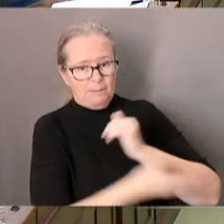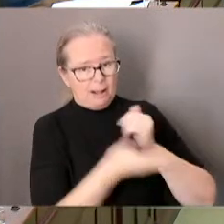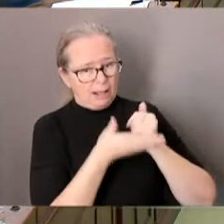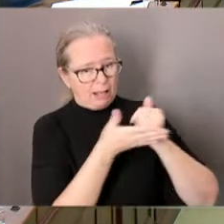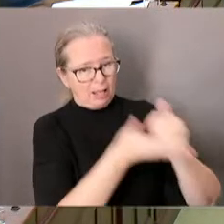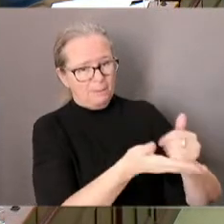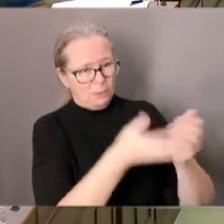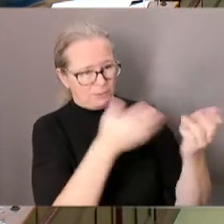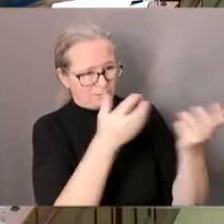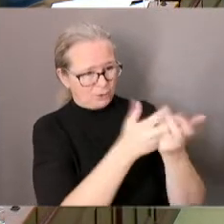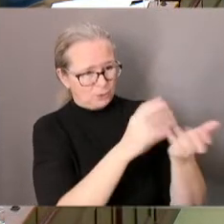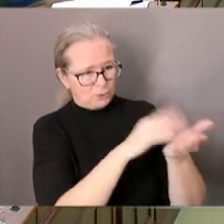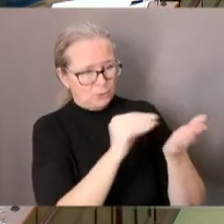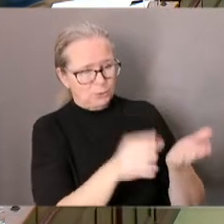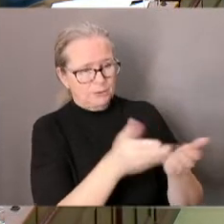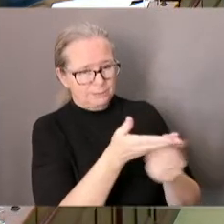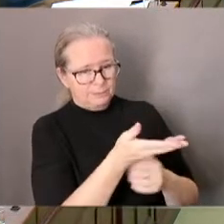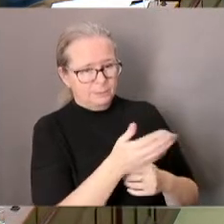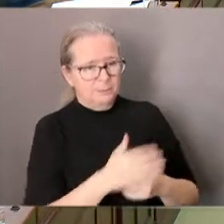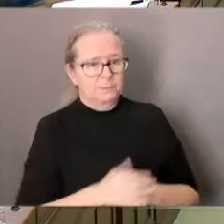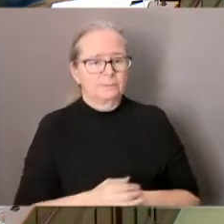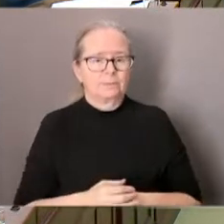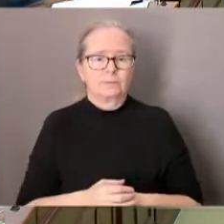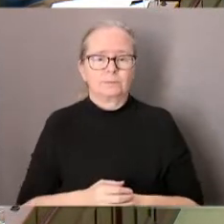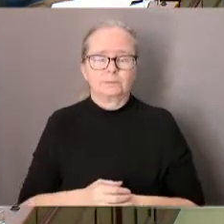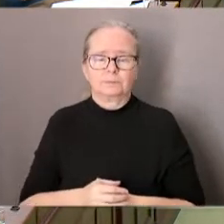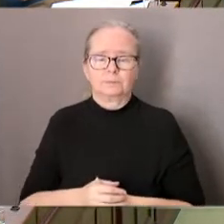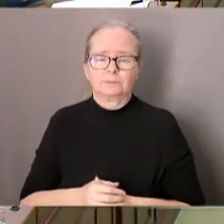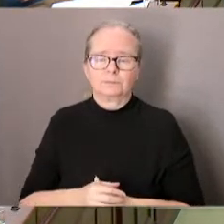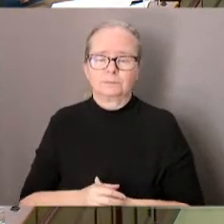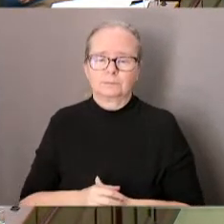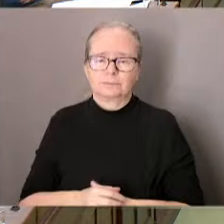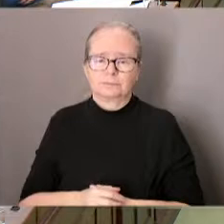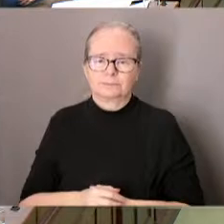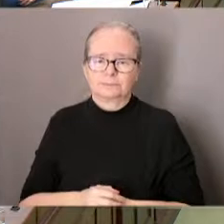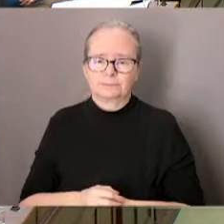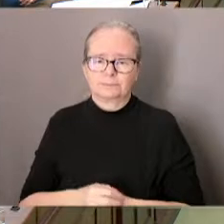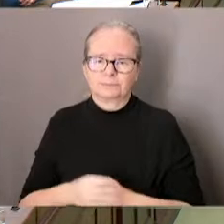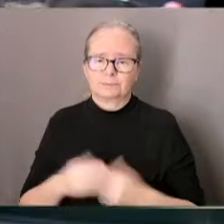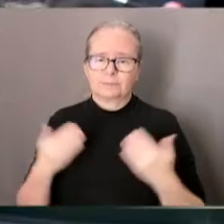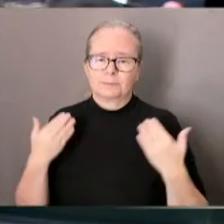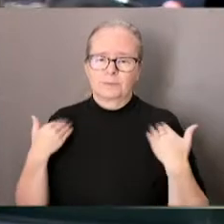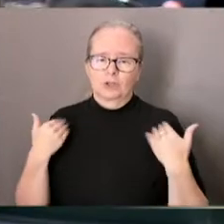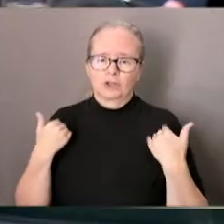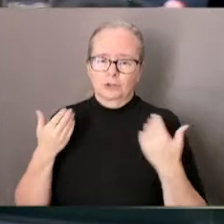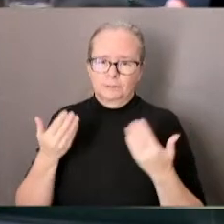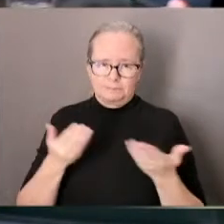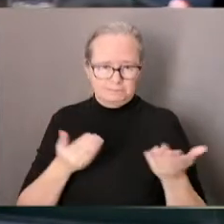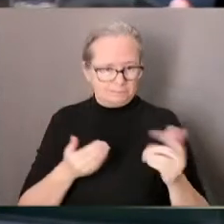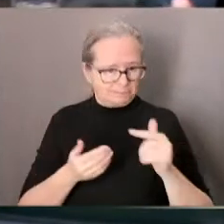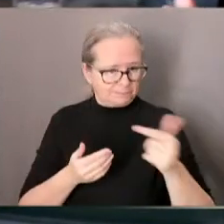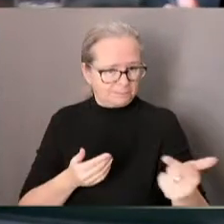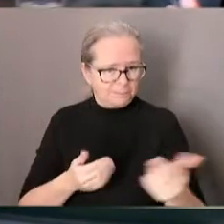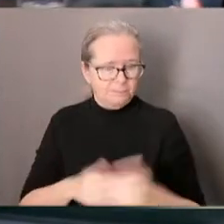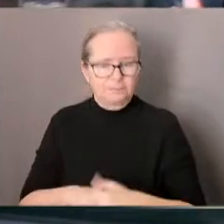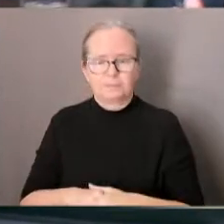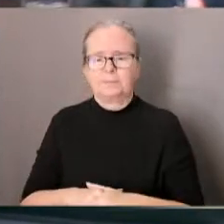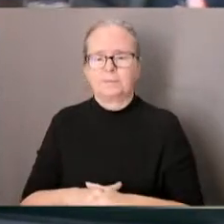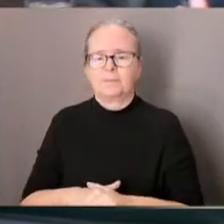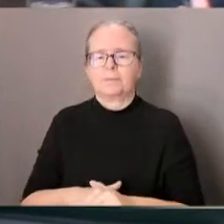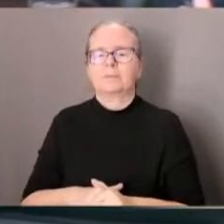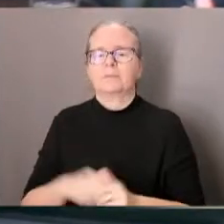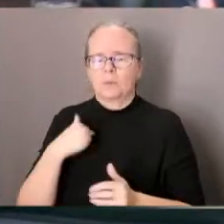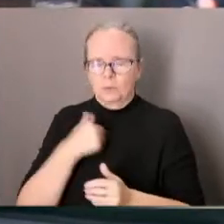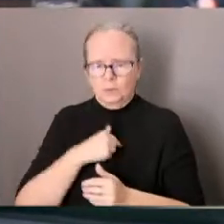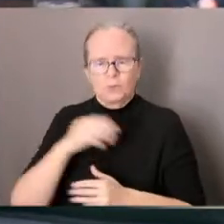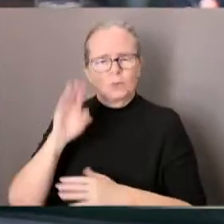affordability and utilities thank you Mr Speaker we know that albertans are struggling under a high inflation and the related